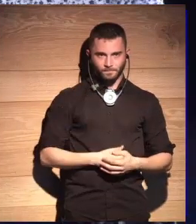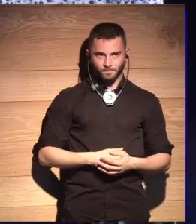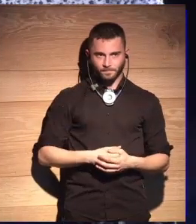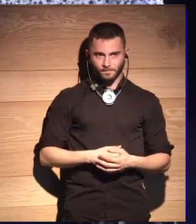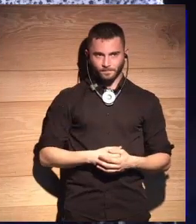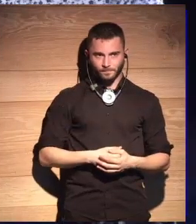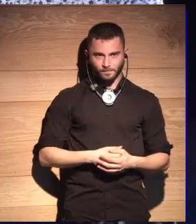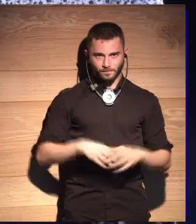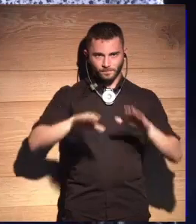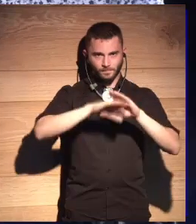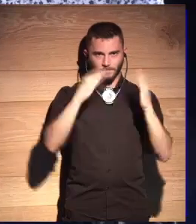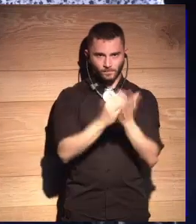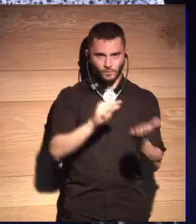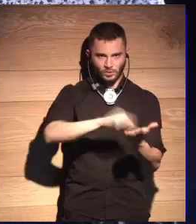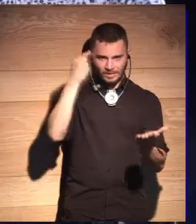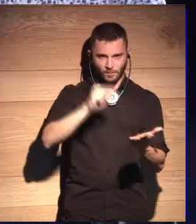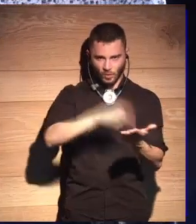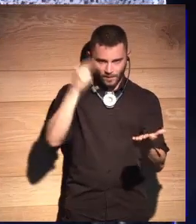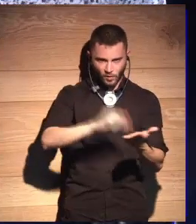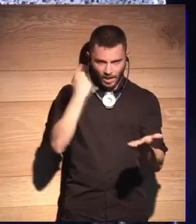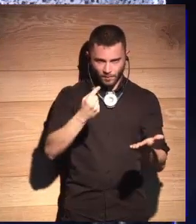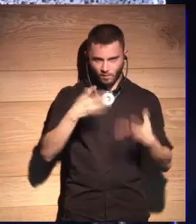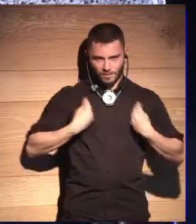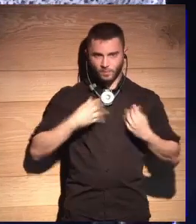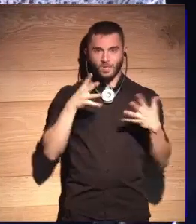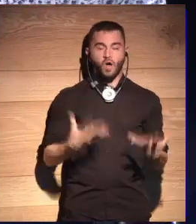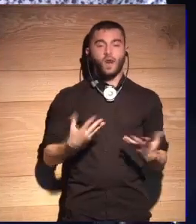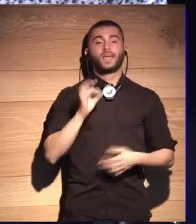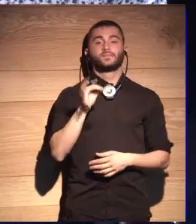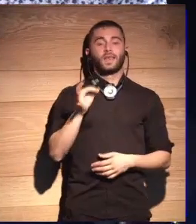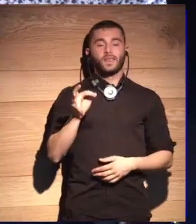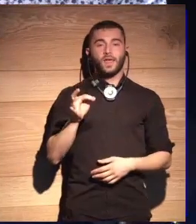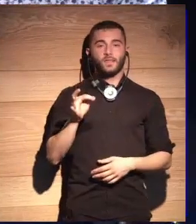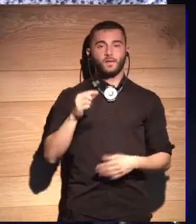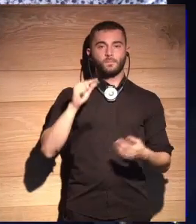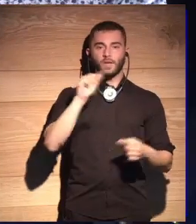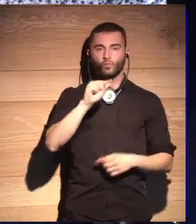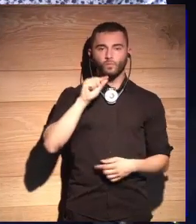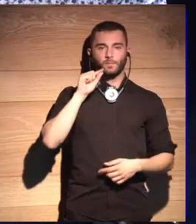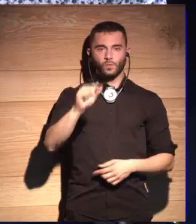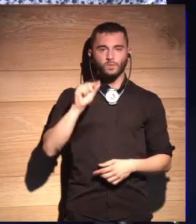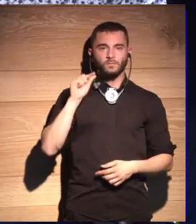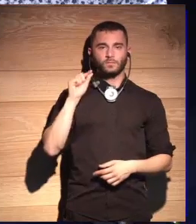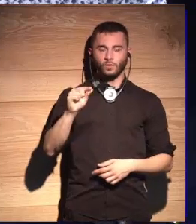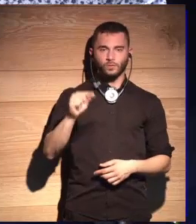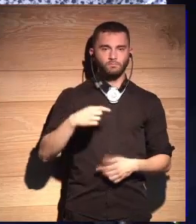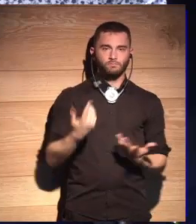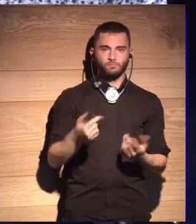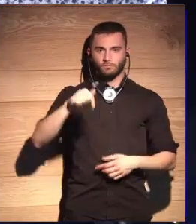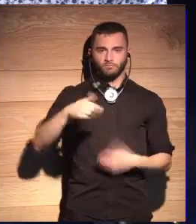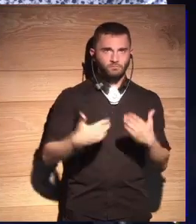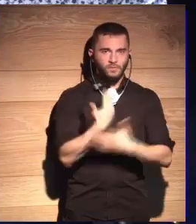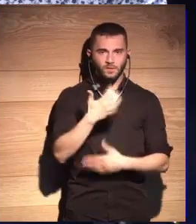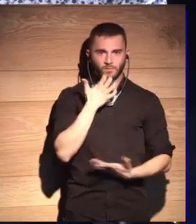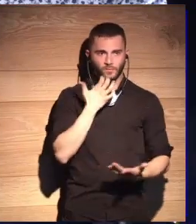focus more is the world of continuous immediacy. It's true